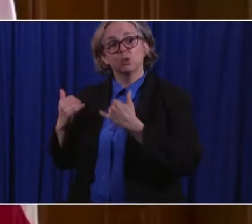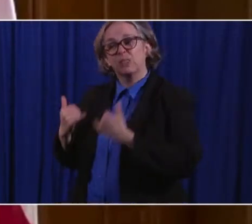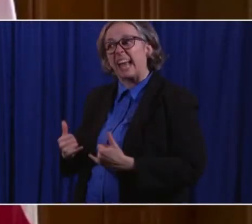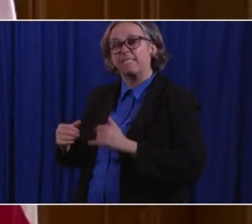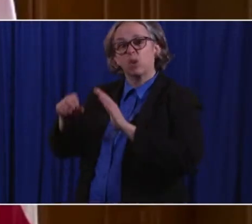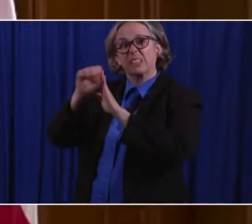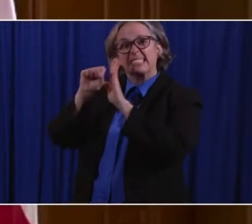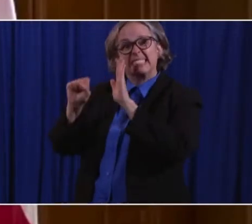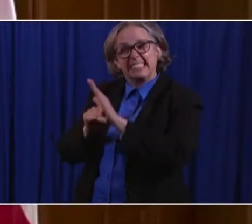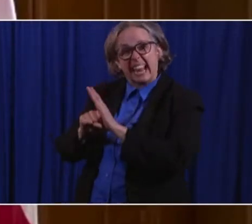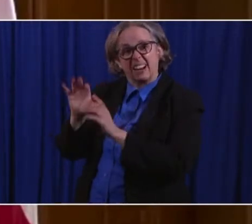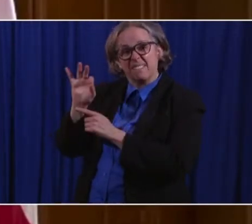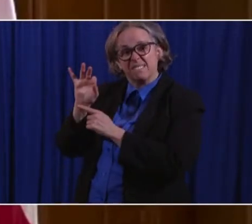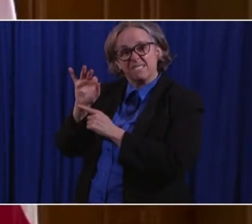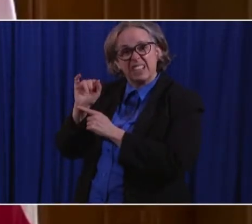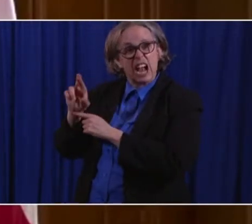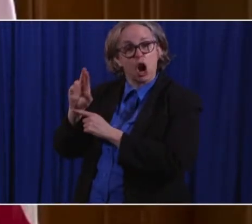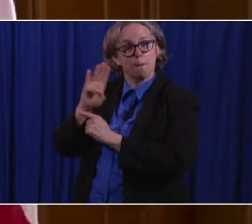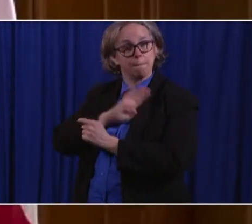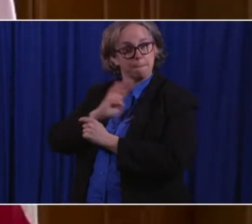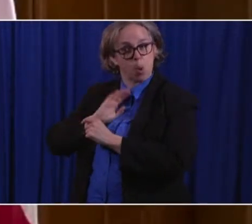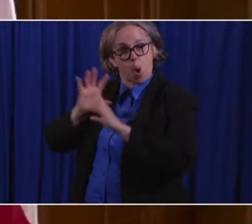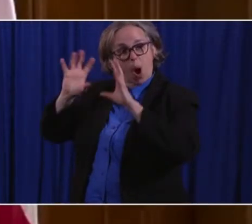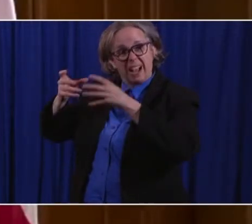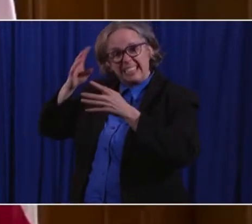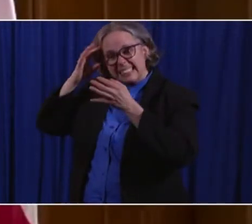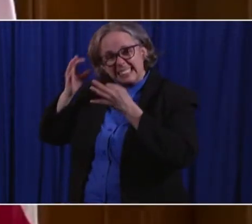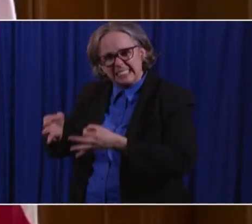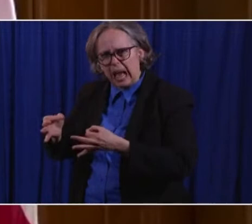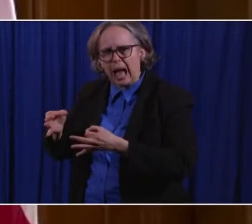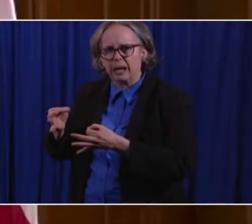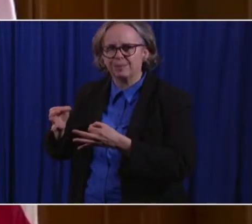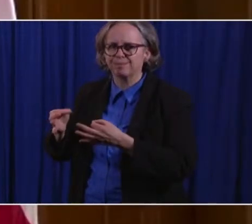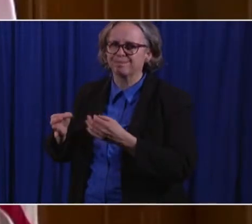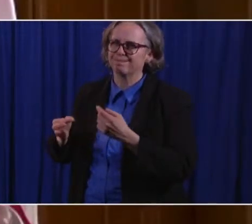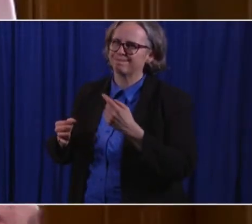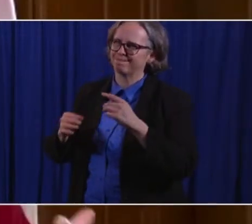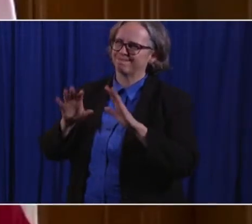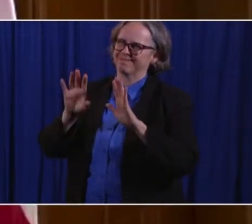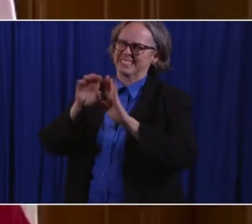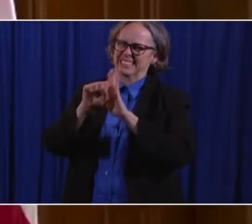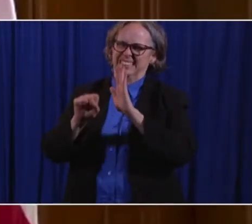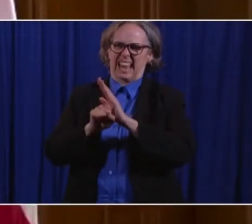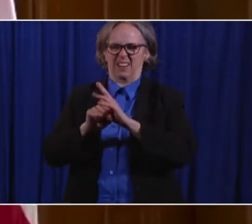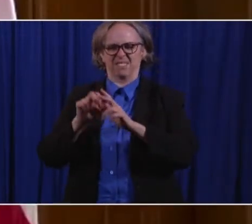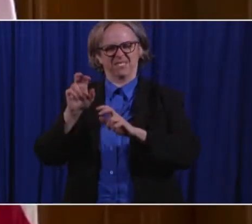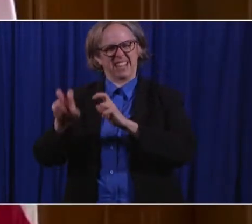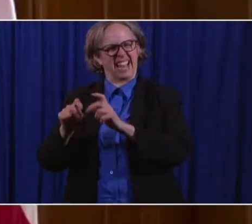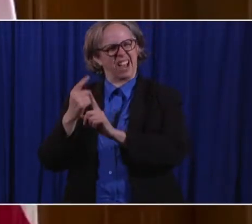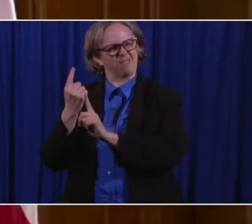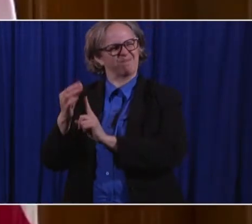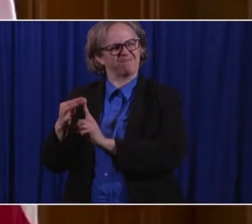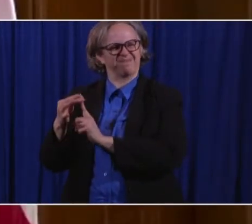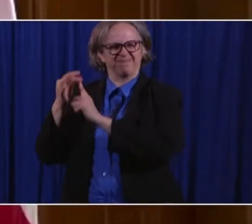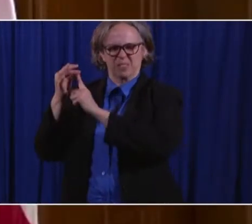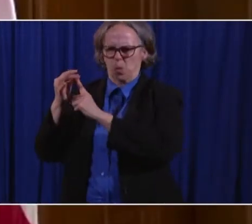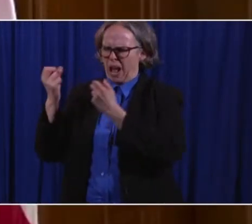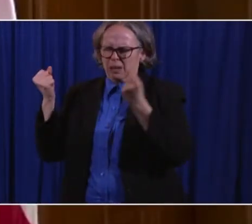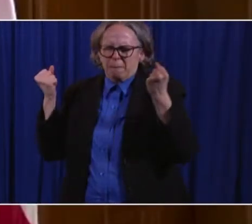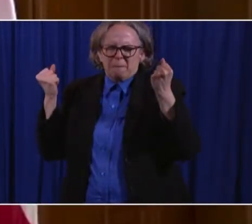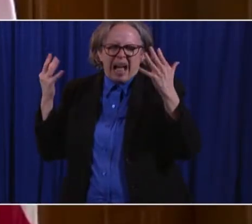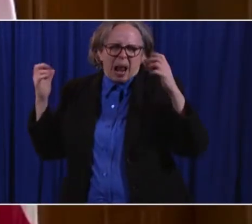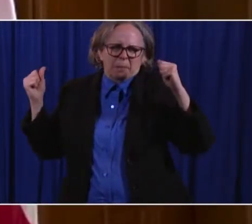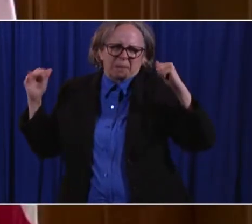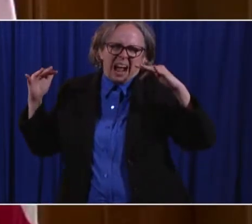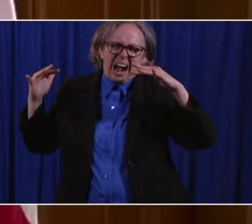unique to the state fair because of its size, because of how much of it depends on different